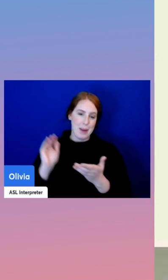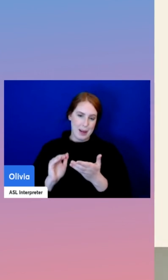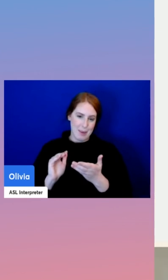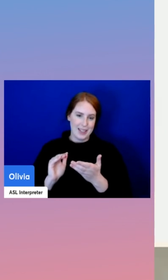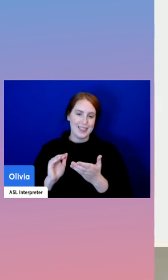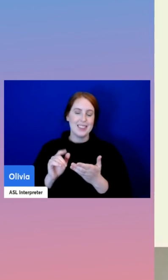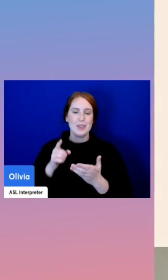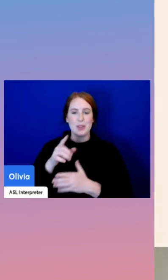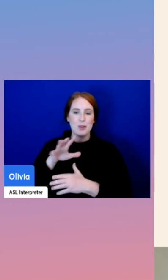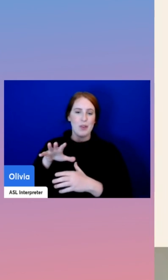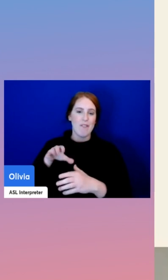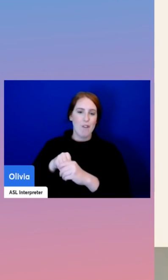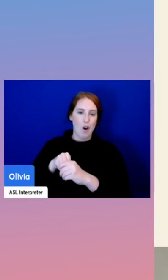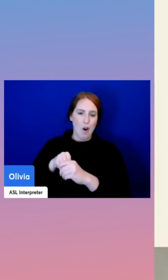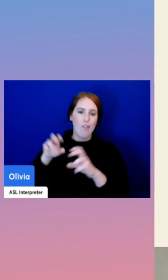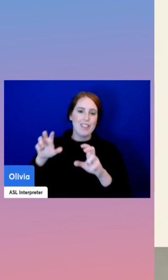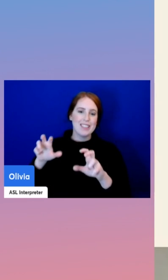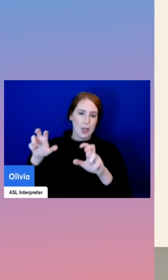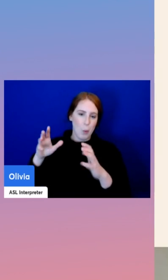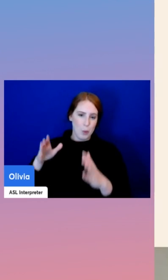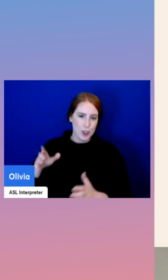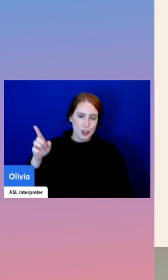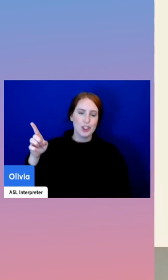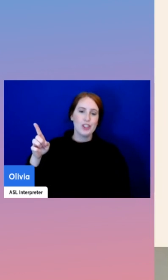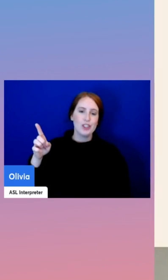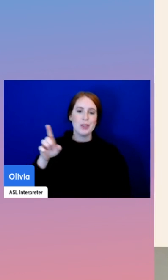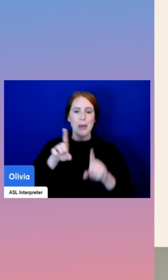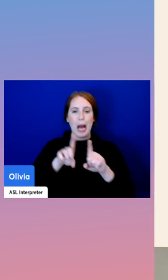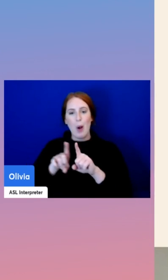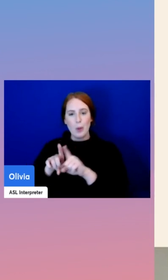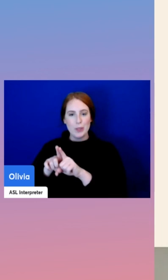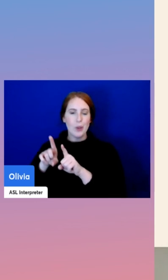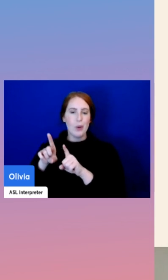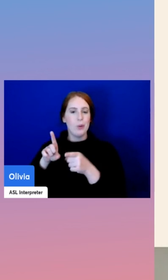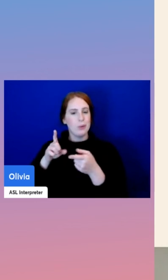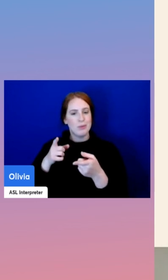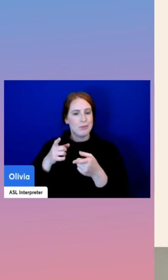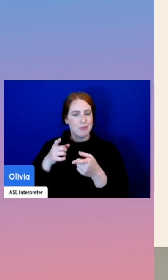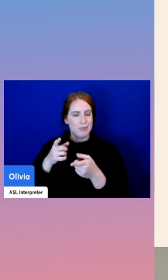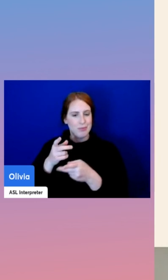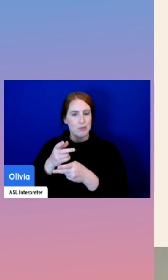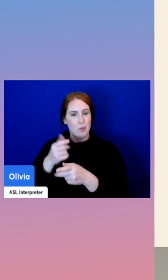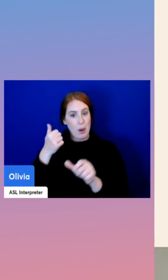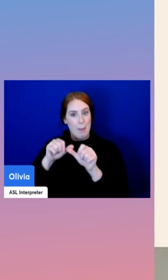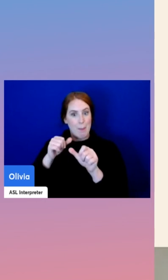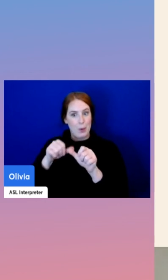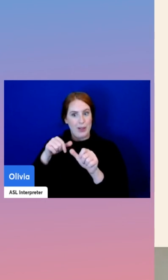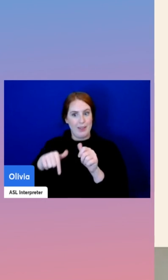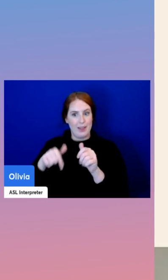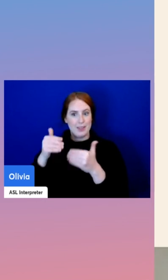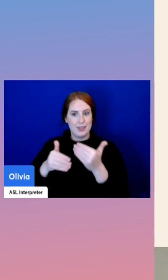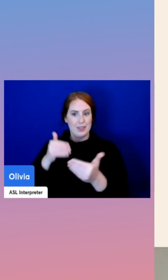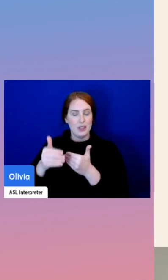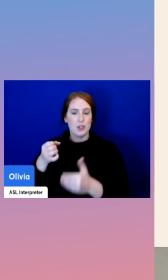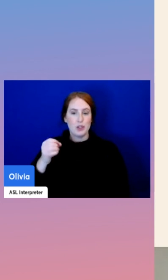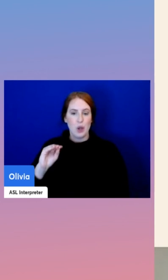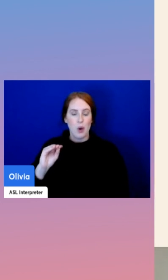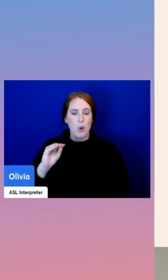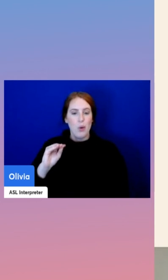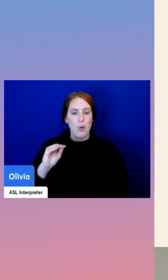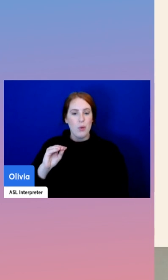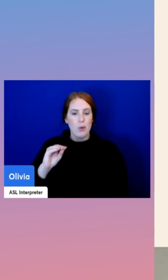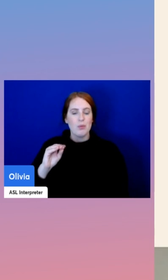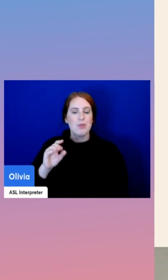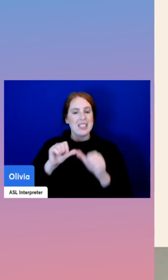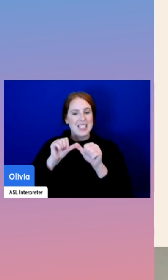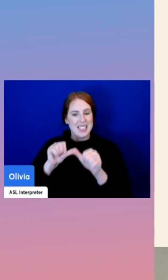to involve stakeholders appropriately, while also keeping sustainability in mind. Because as we progress towards the future, sustainability will